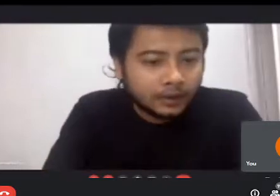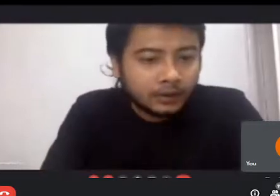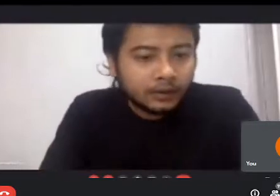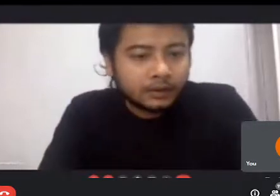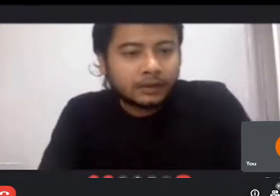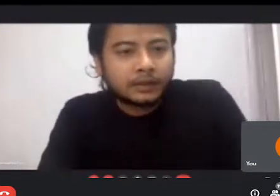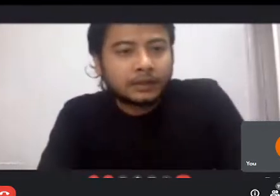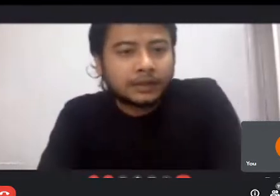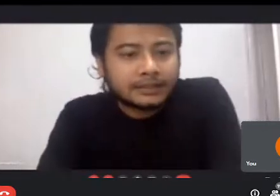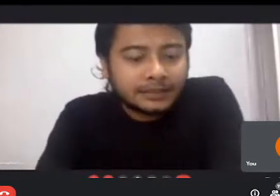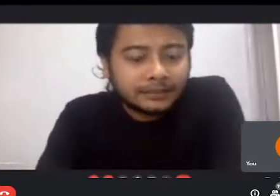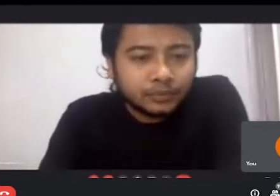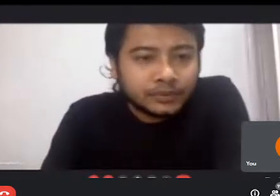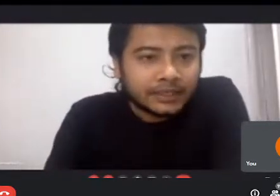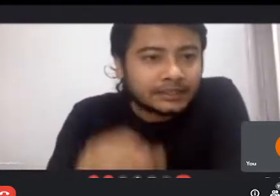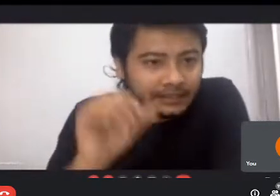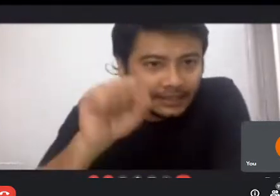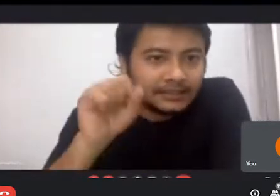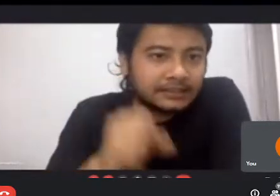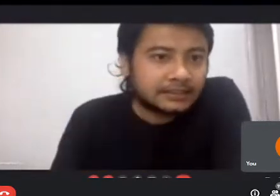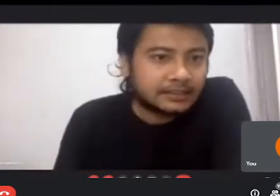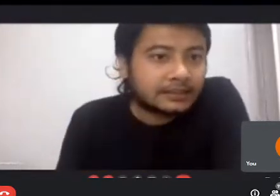Yes, Deepu says yes.